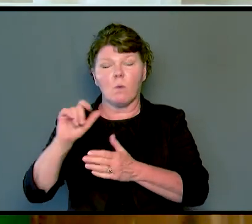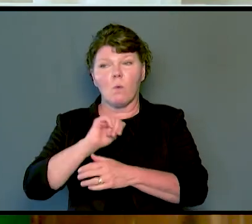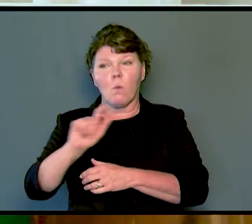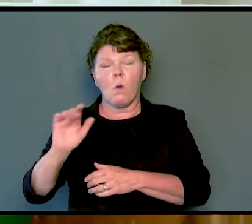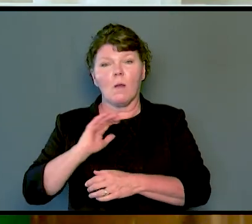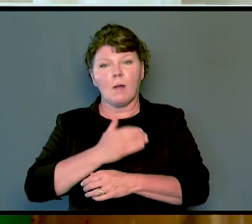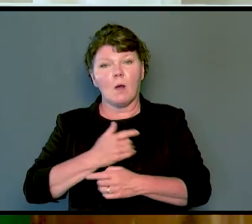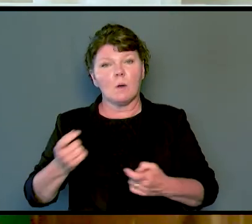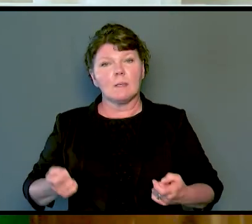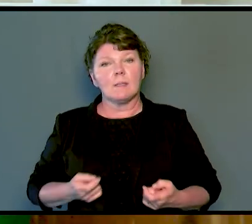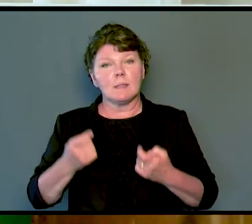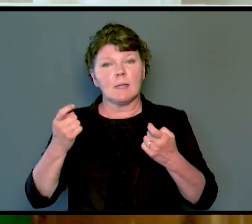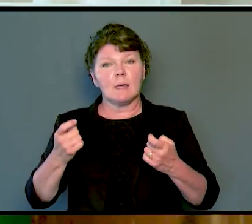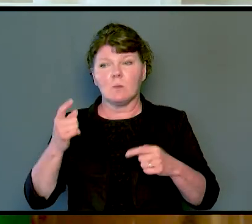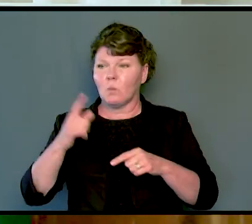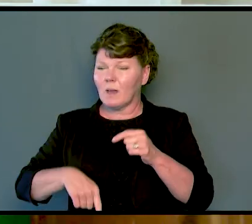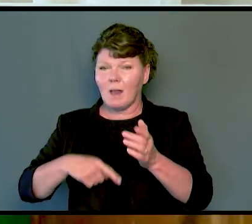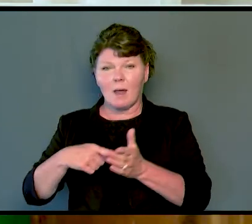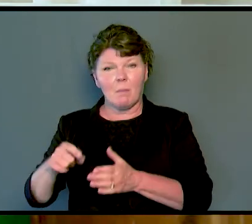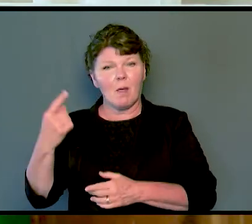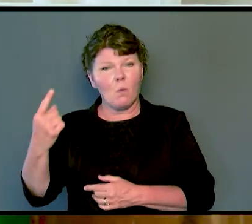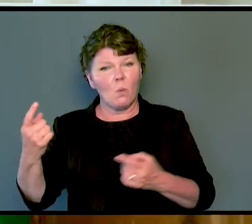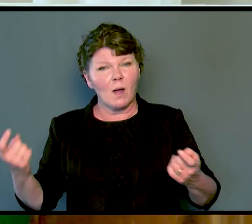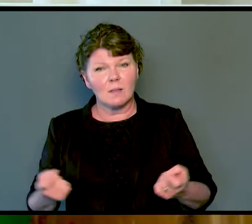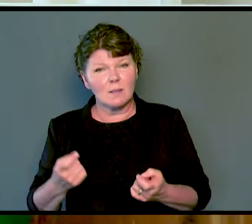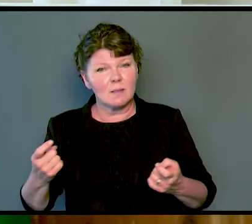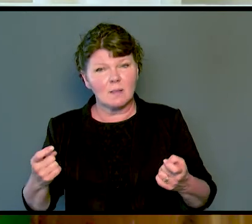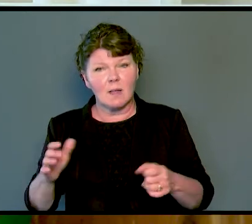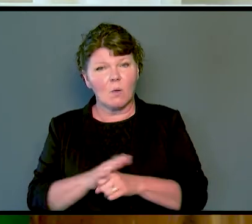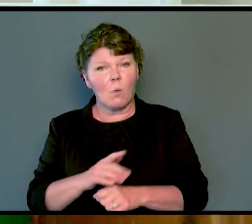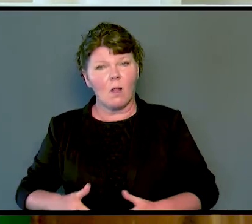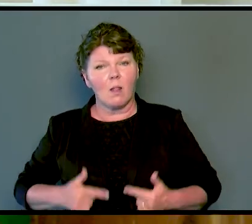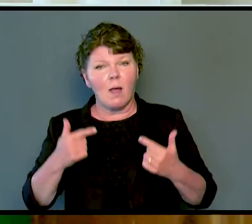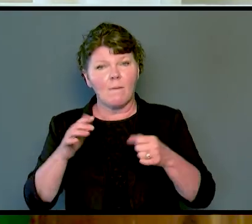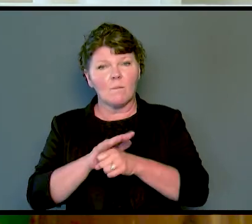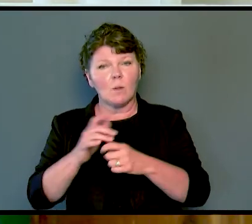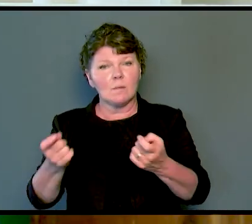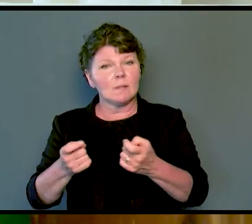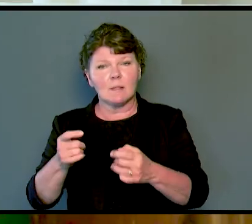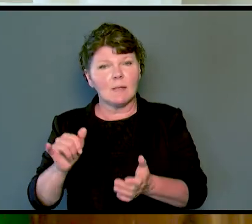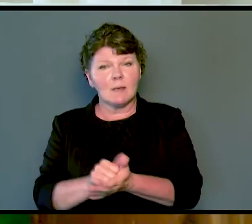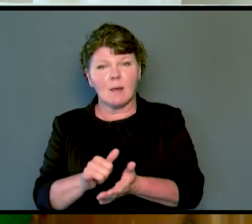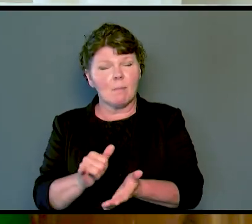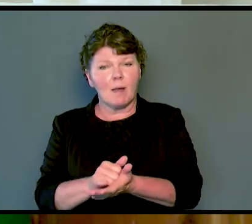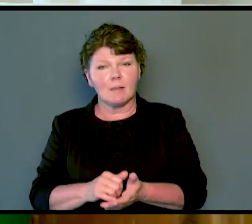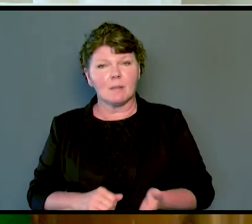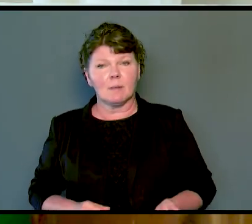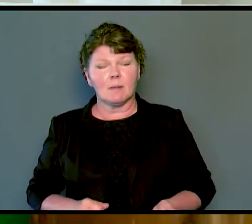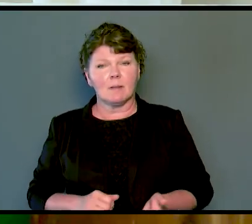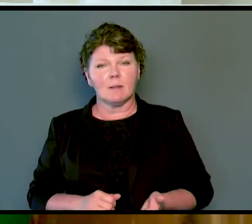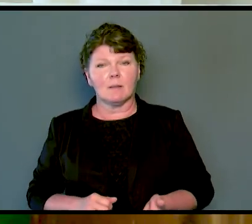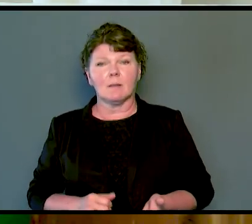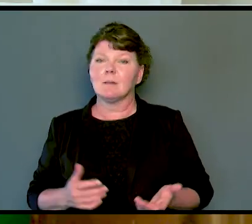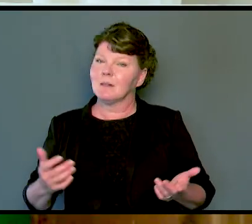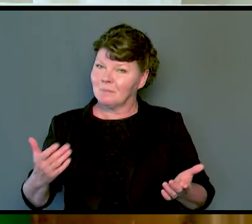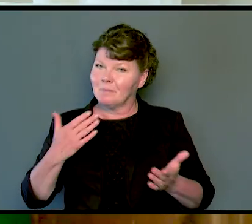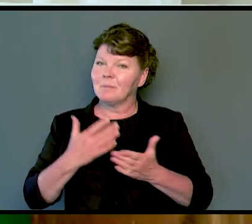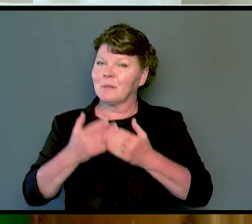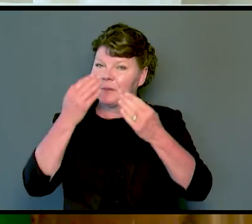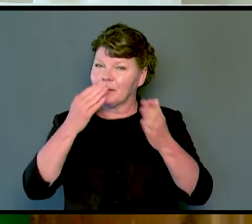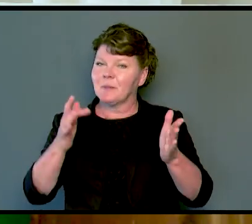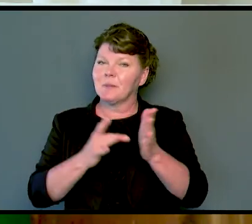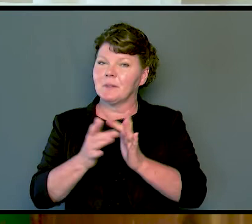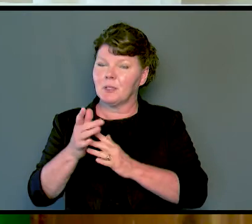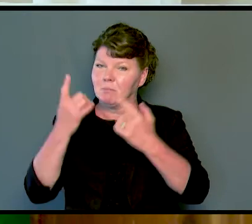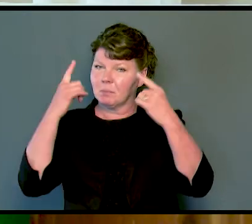countless sins. We cannot even pay for one sin, let alone a whole lifetime of sins. The good news is that Jesus did it all